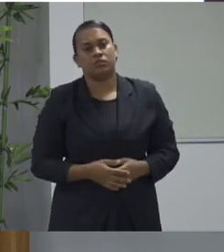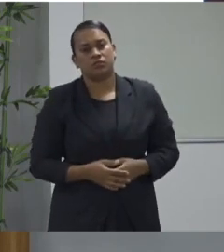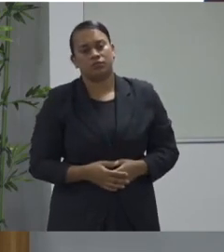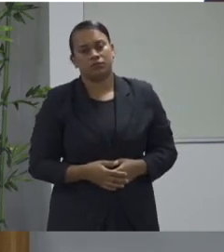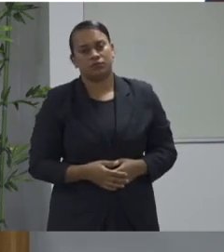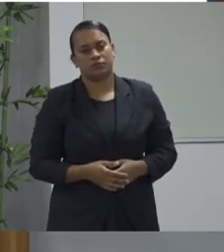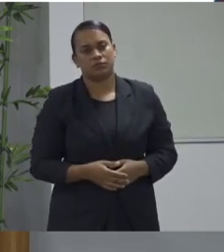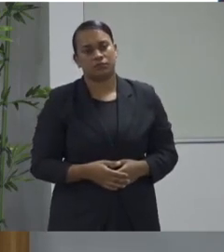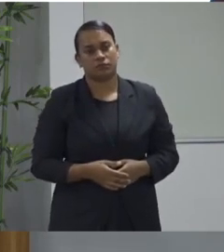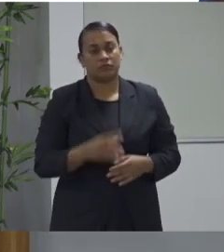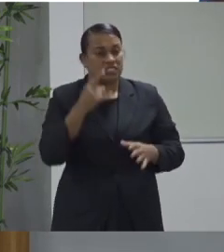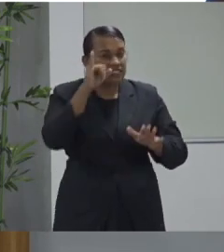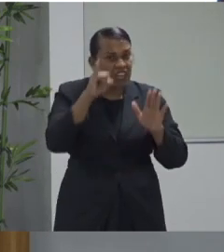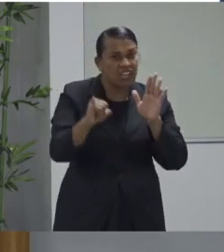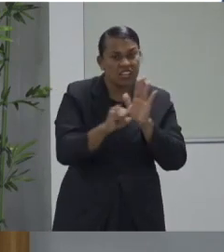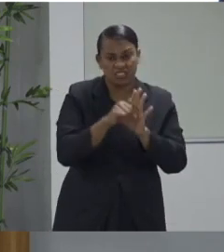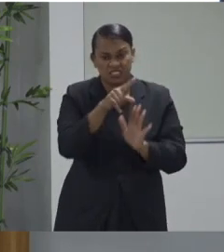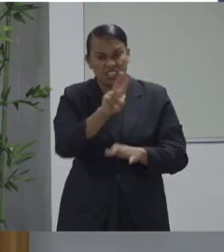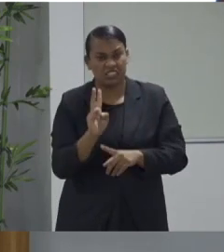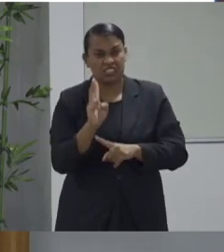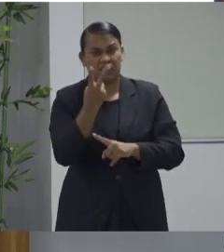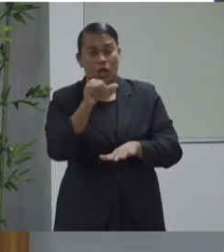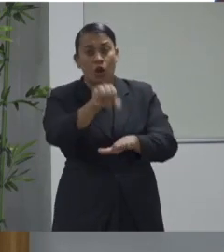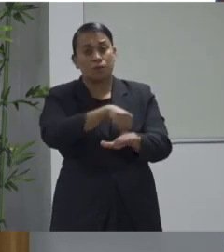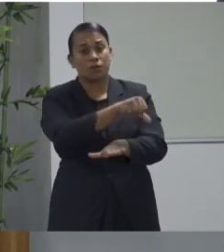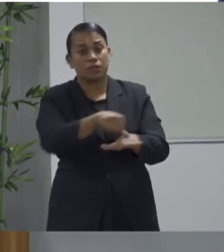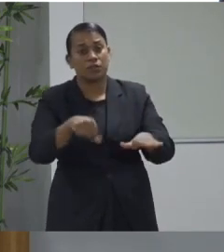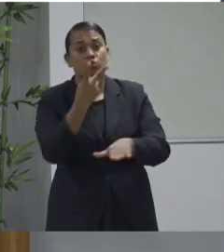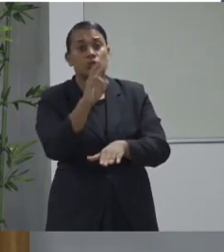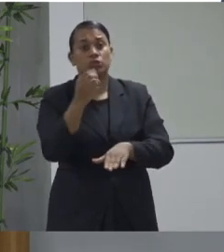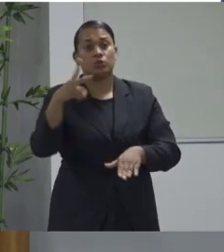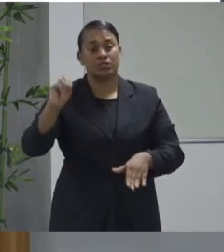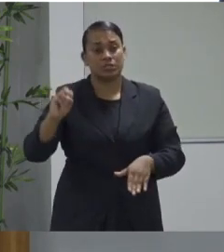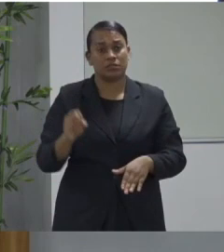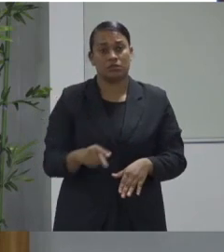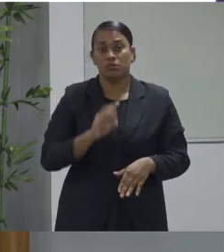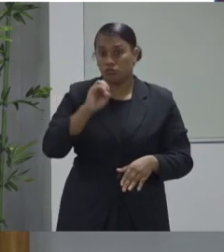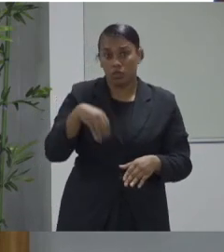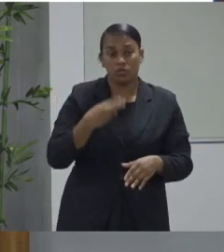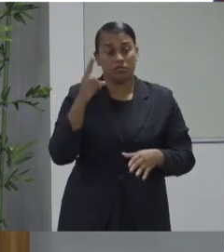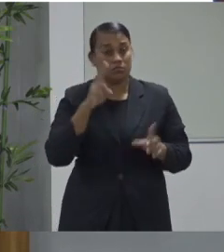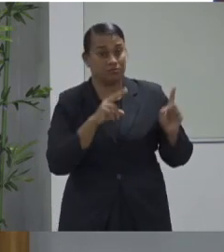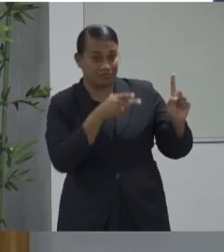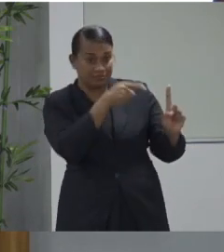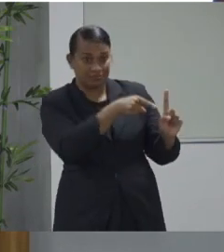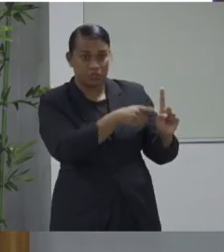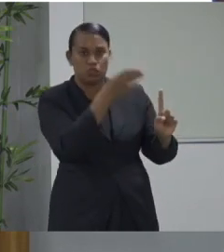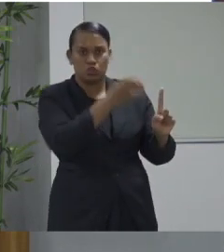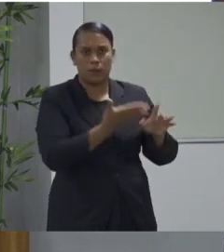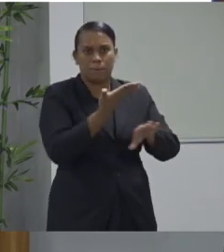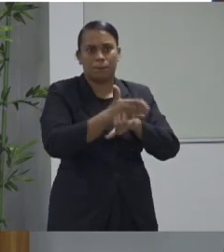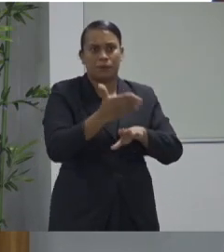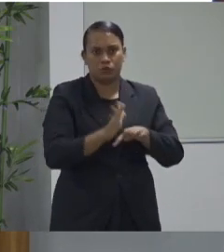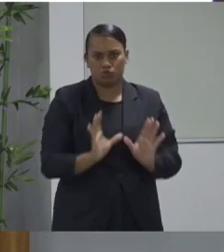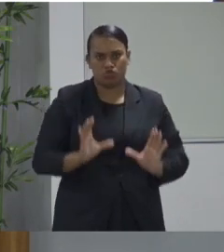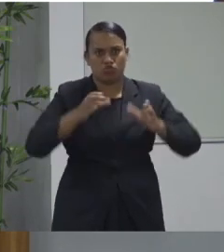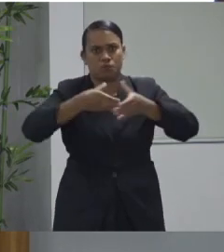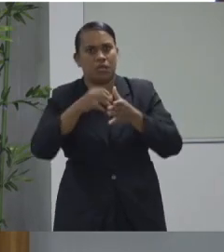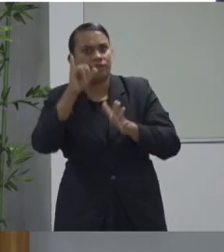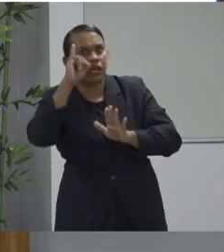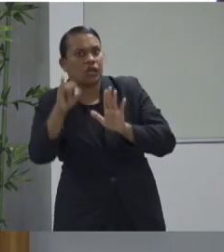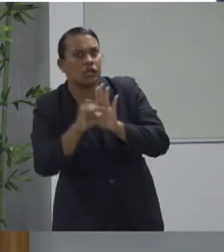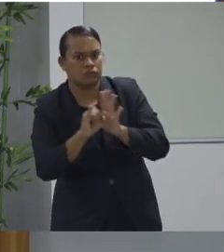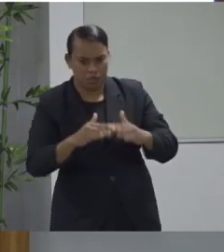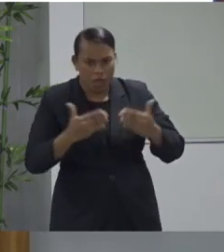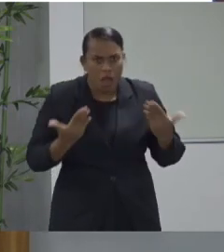April 2020. So she represents the new cluster of patients. So that